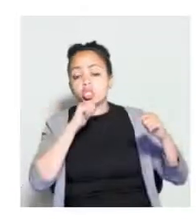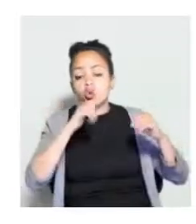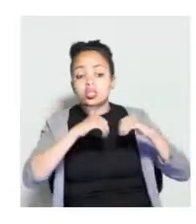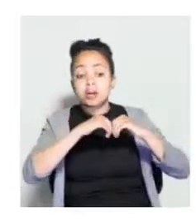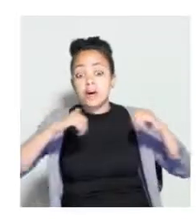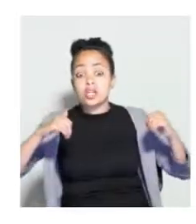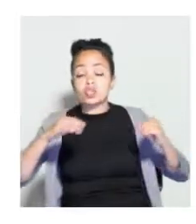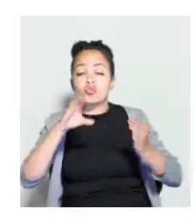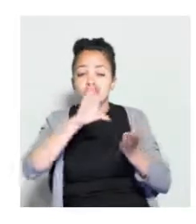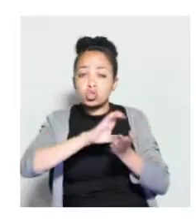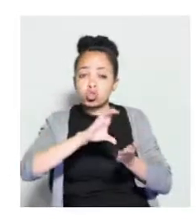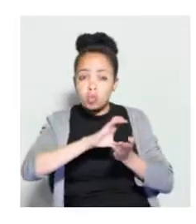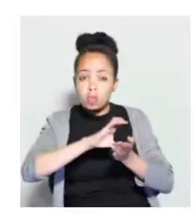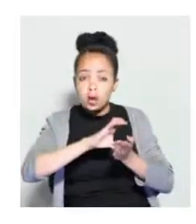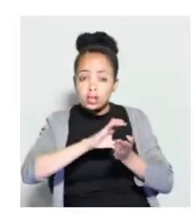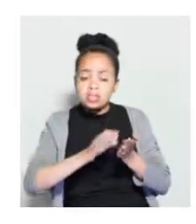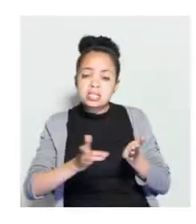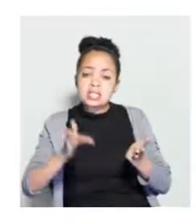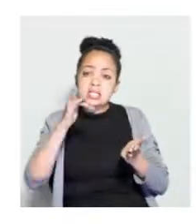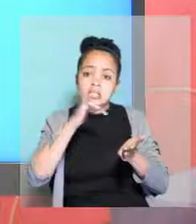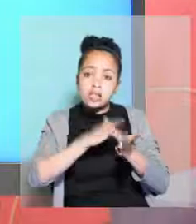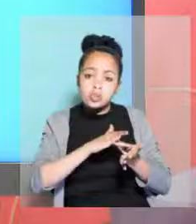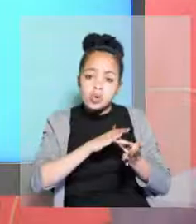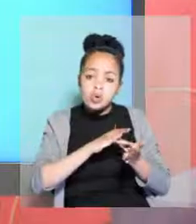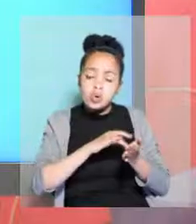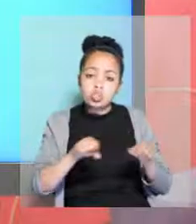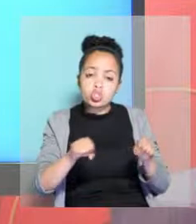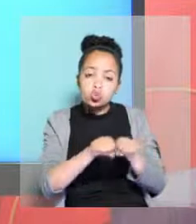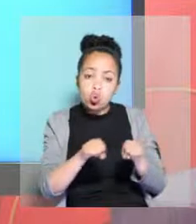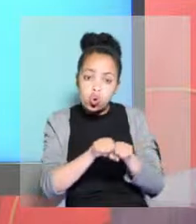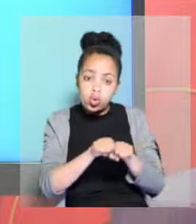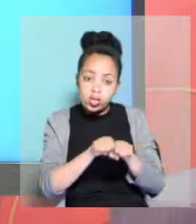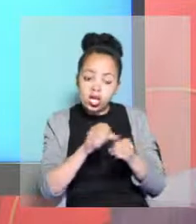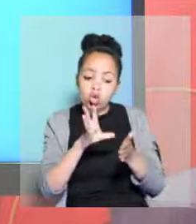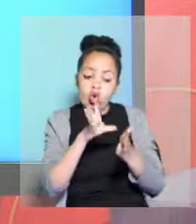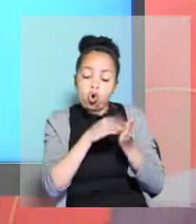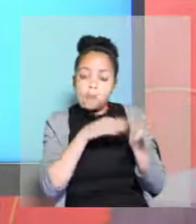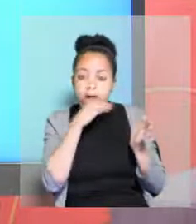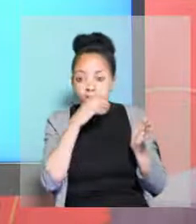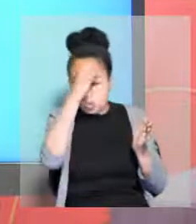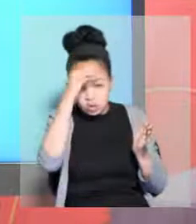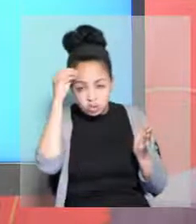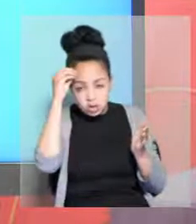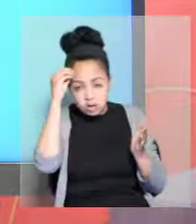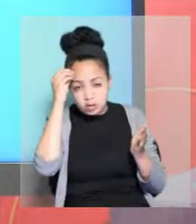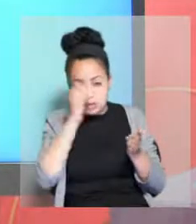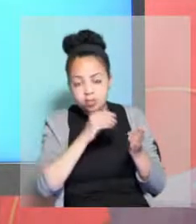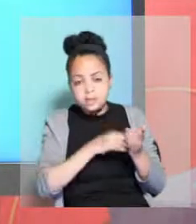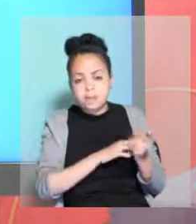separation of centromer. Still centromer joining the homologous pair, copy in the original one.